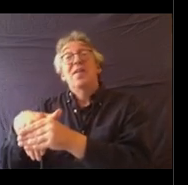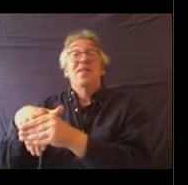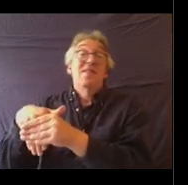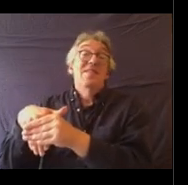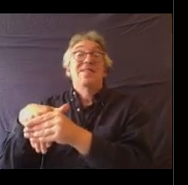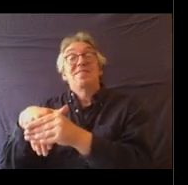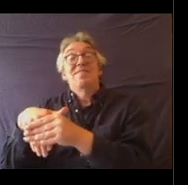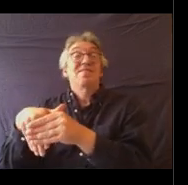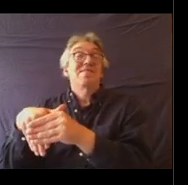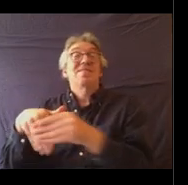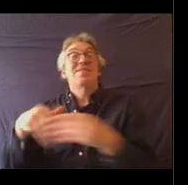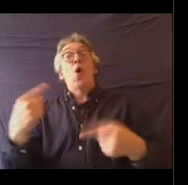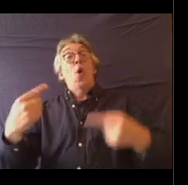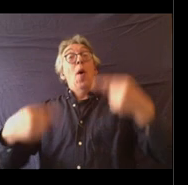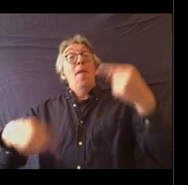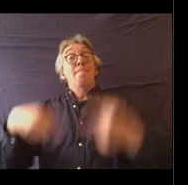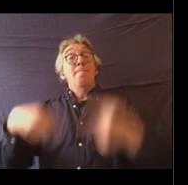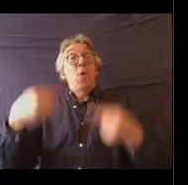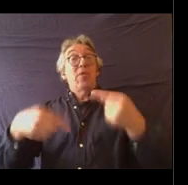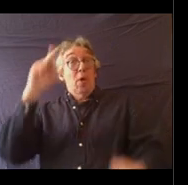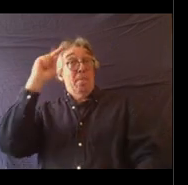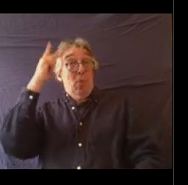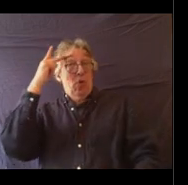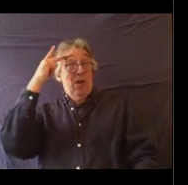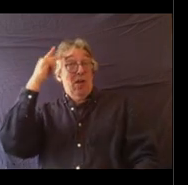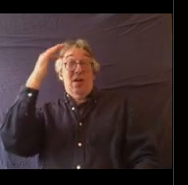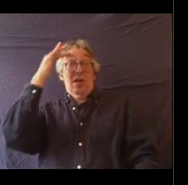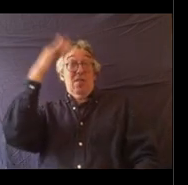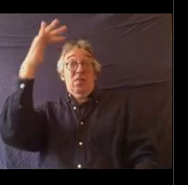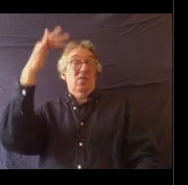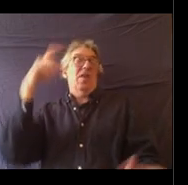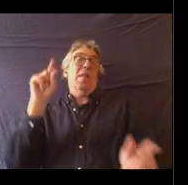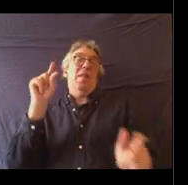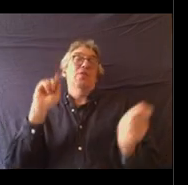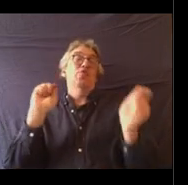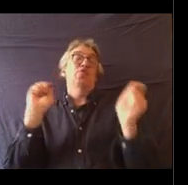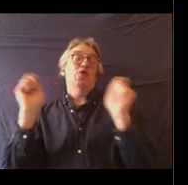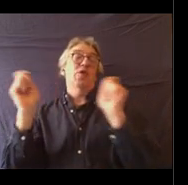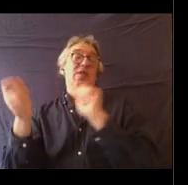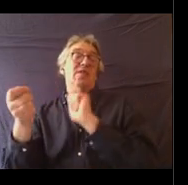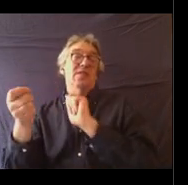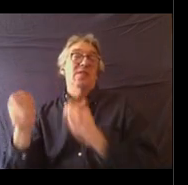has changed, and especially when it comes to hate speech, protection of